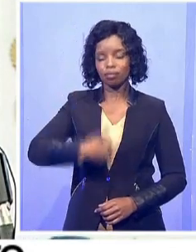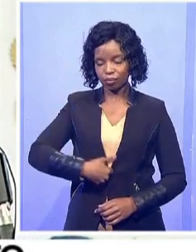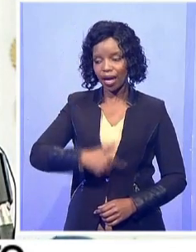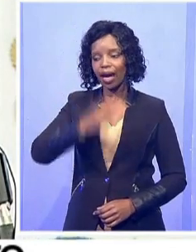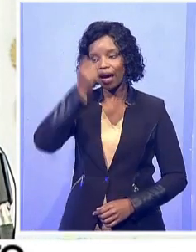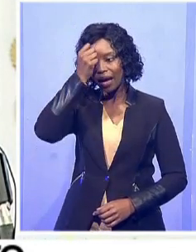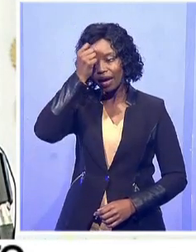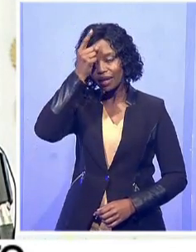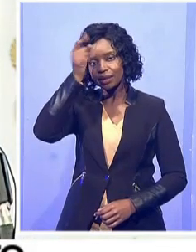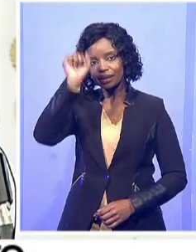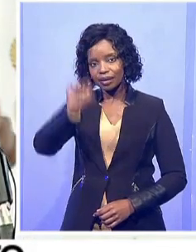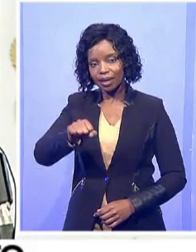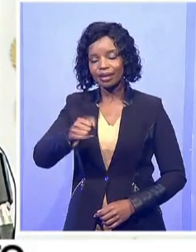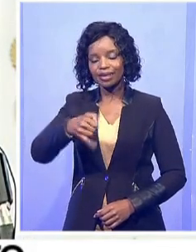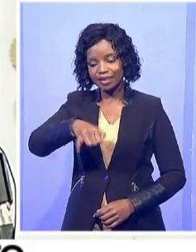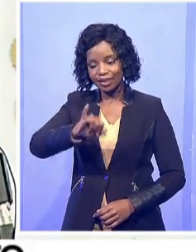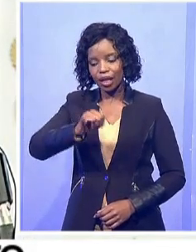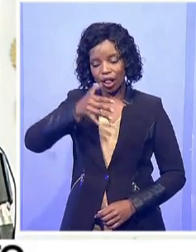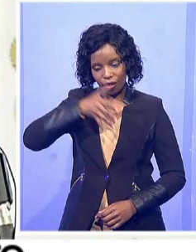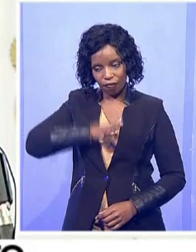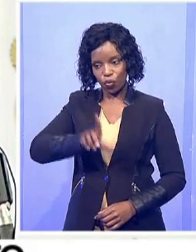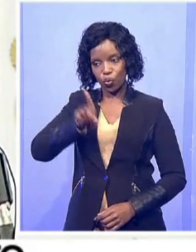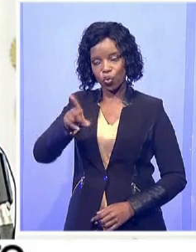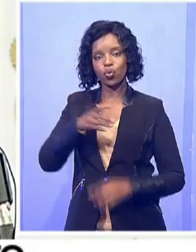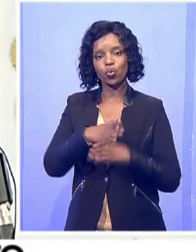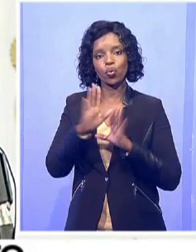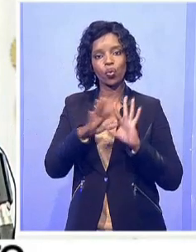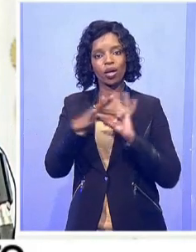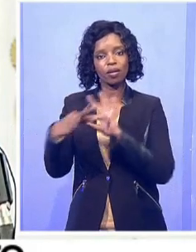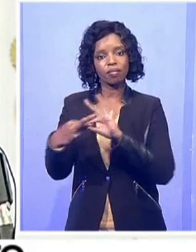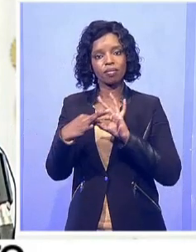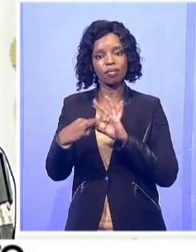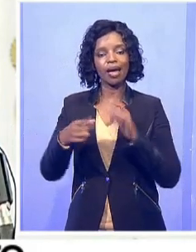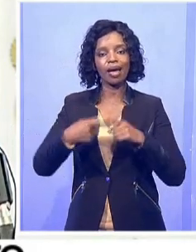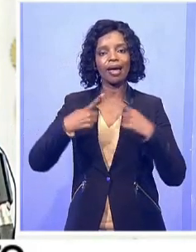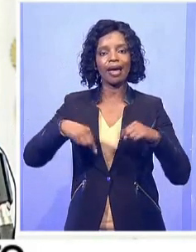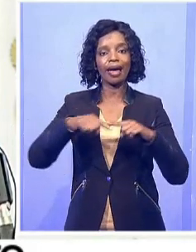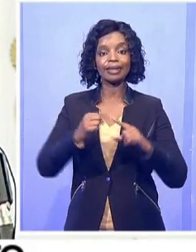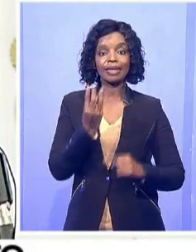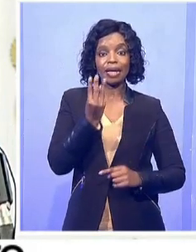aside. Continue and build houses for our military veterans.